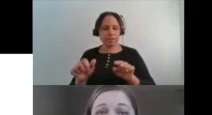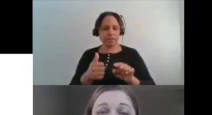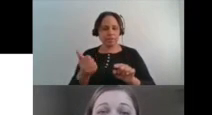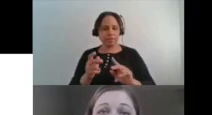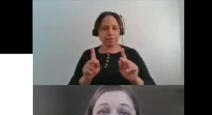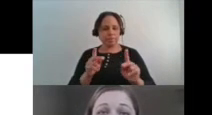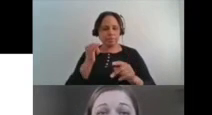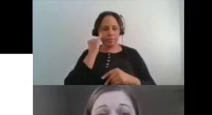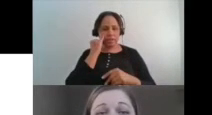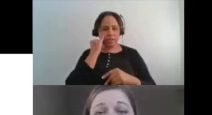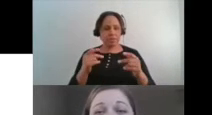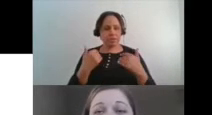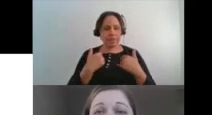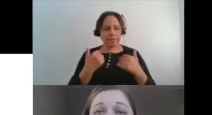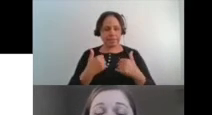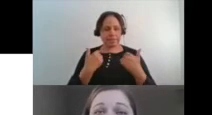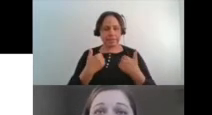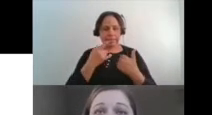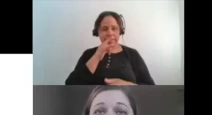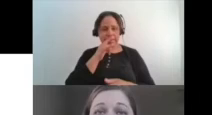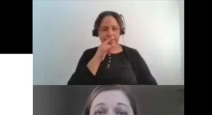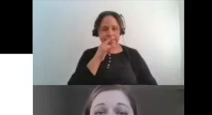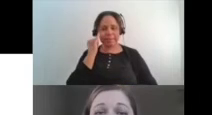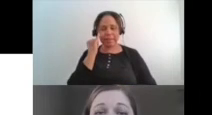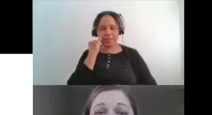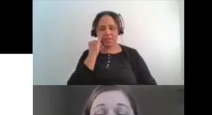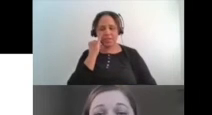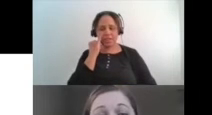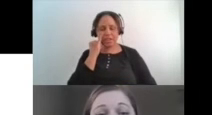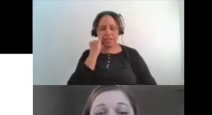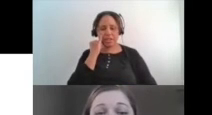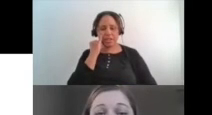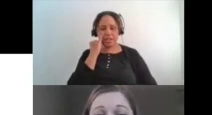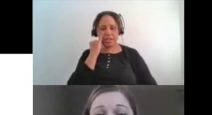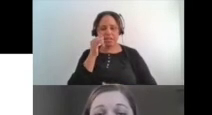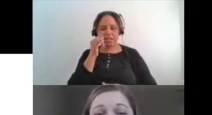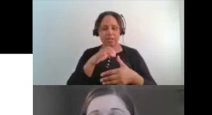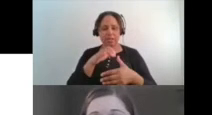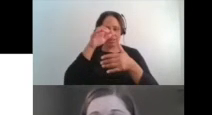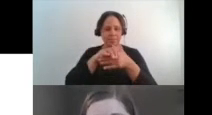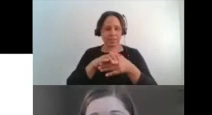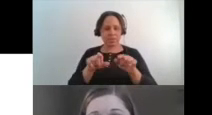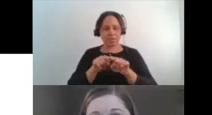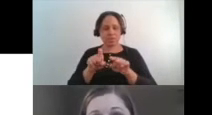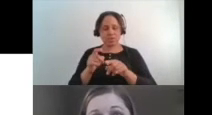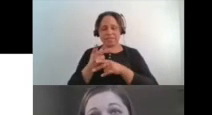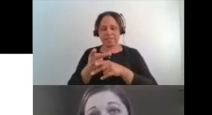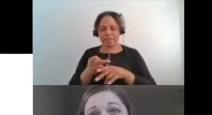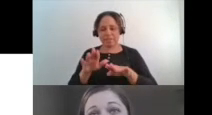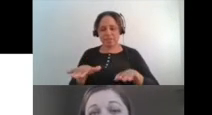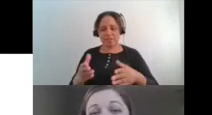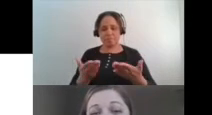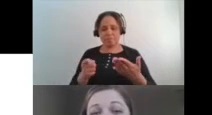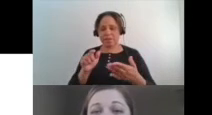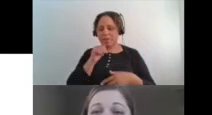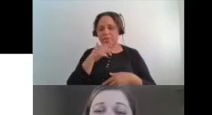a recipient has young kids, if their spouse also needs to take care of those children, maybe they are not the best